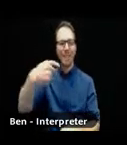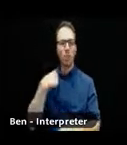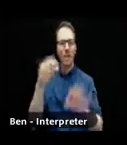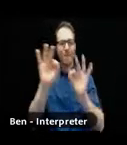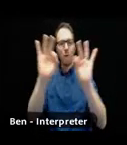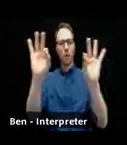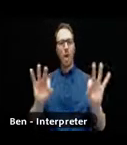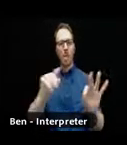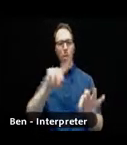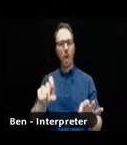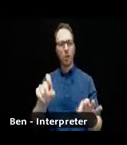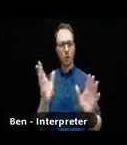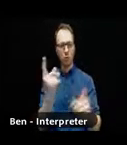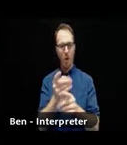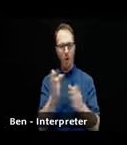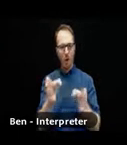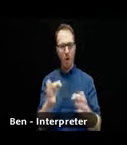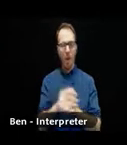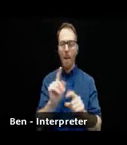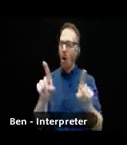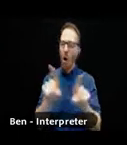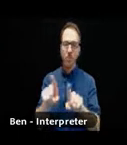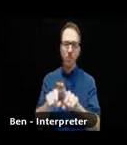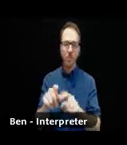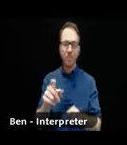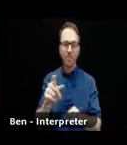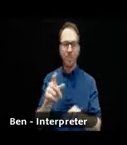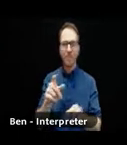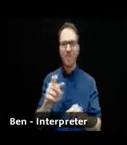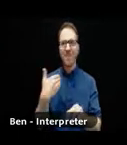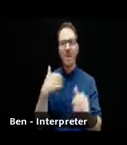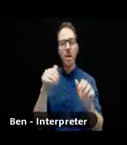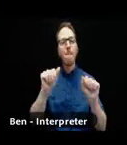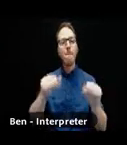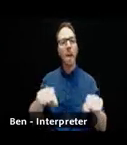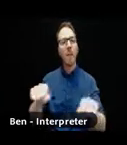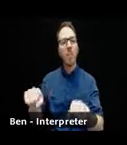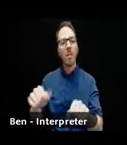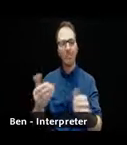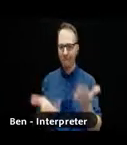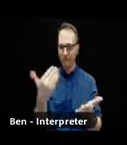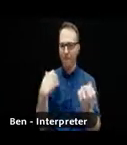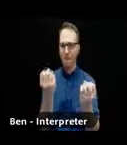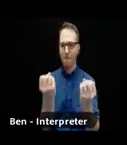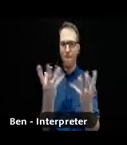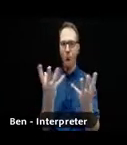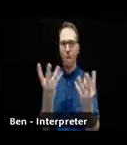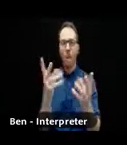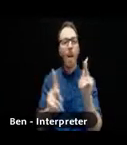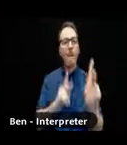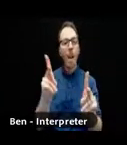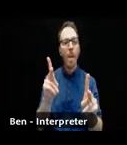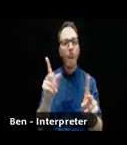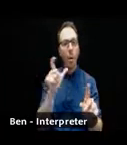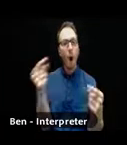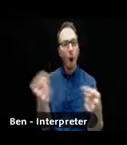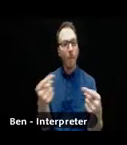this way. But it also leaves the possibility that there might be multiple people who were